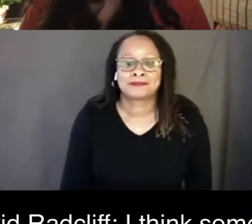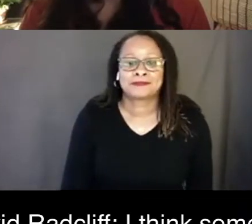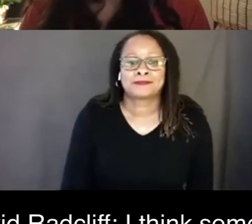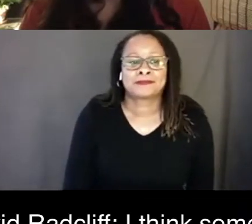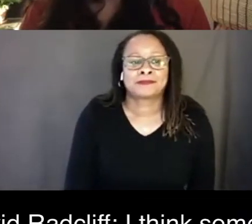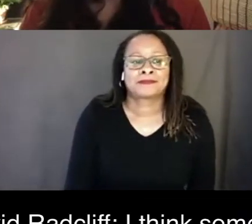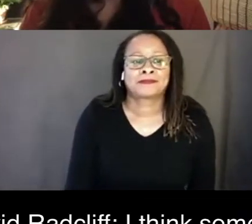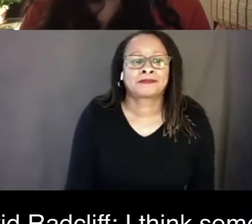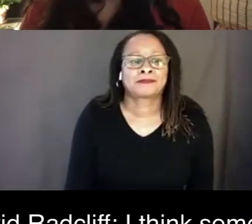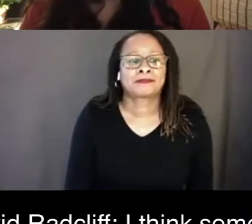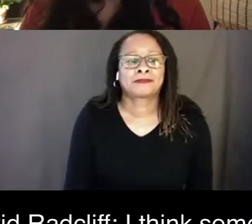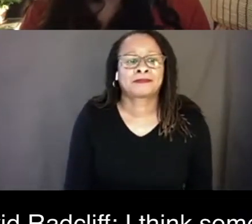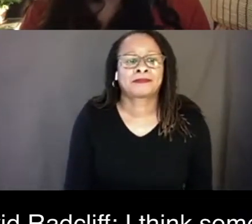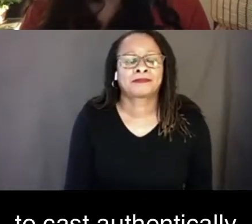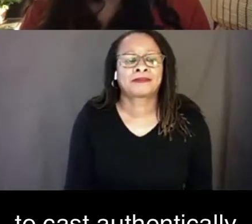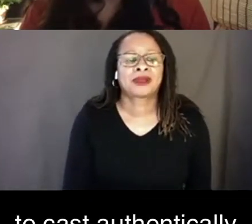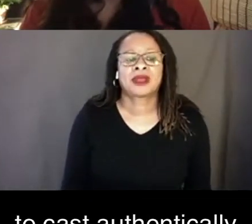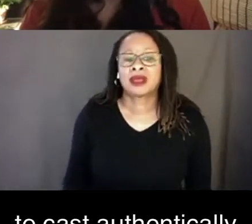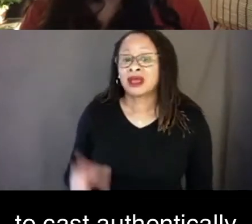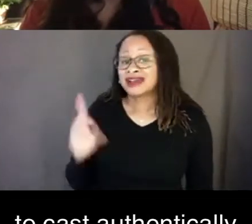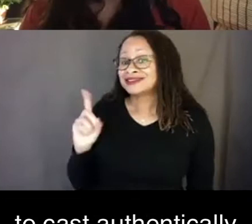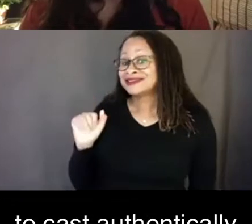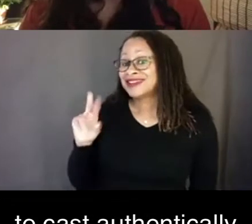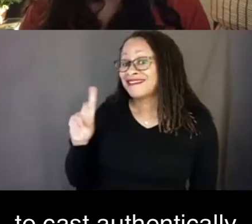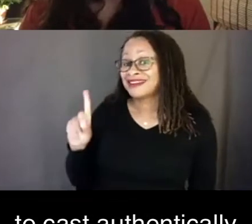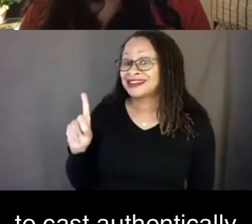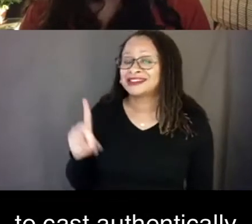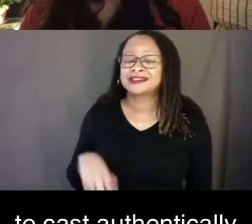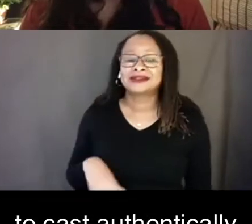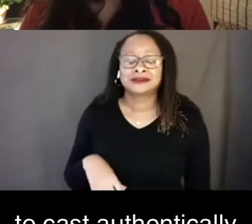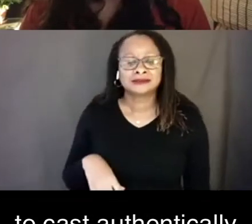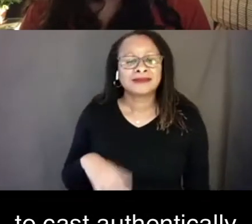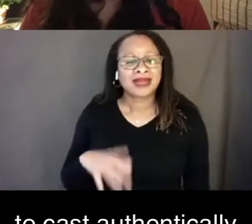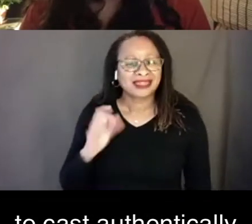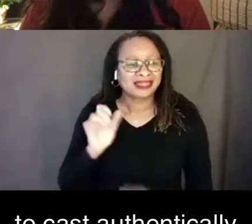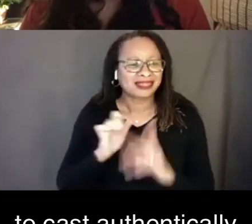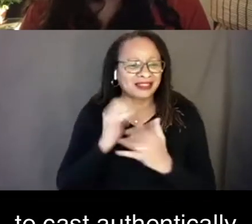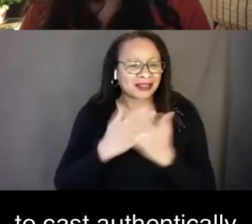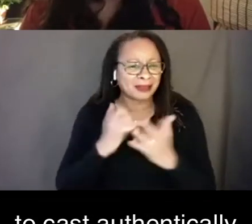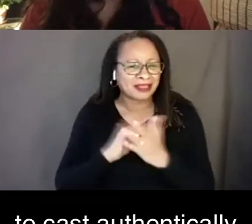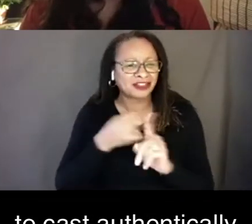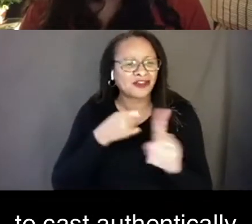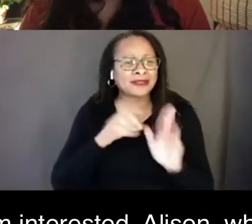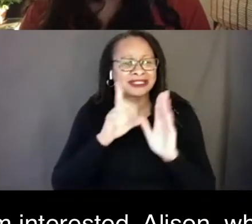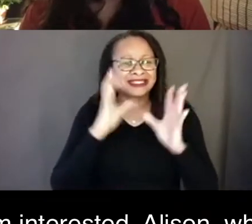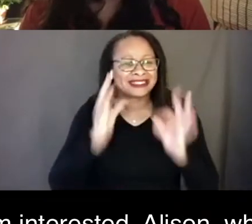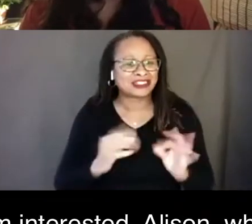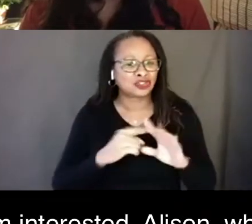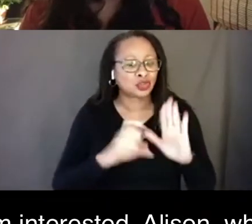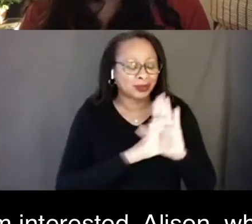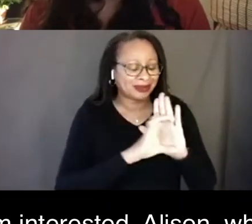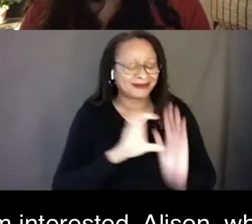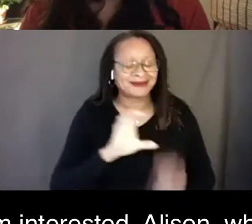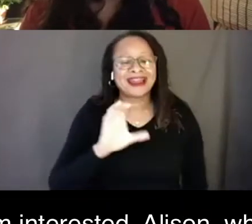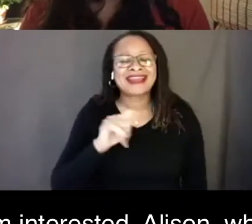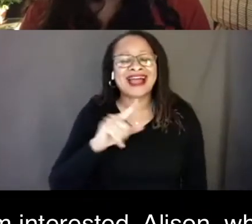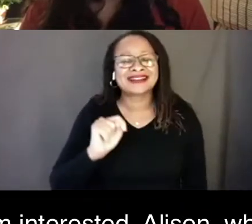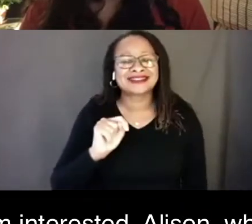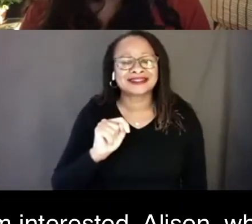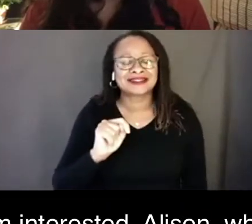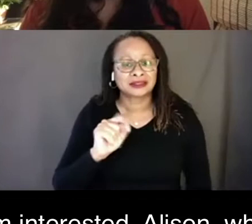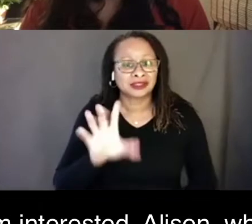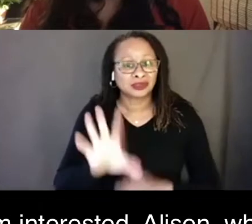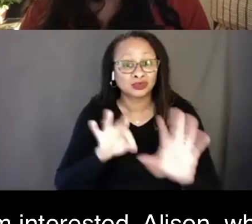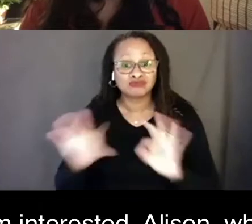I think some of that comes also from the decision to cast authentically, which we've discussed. I'm interested, Alice, in what you